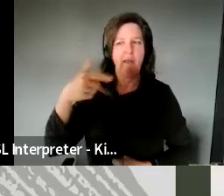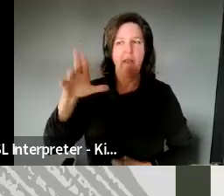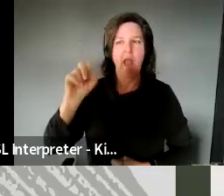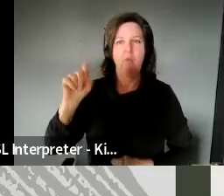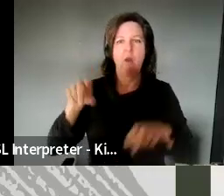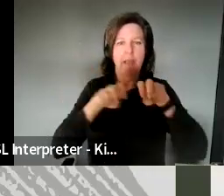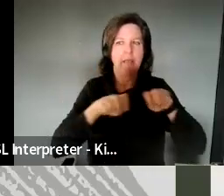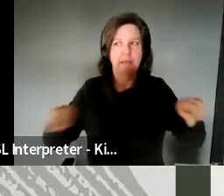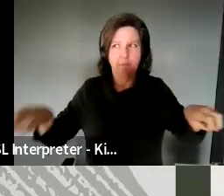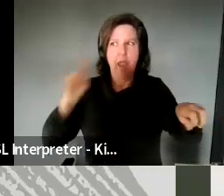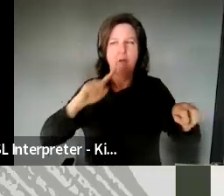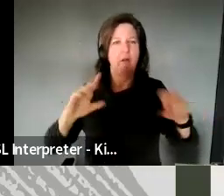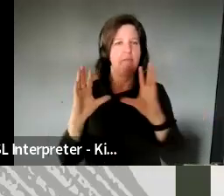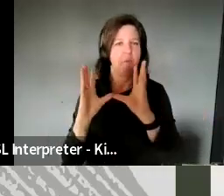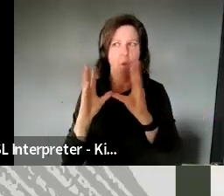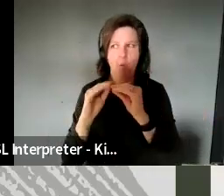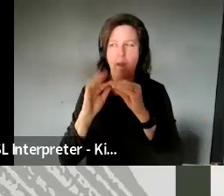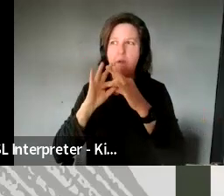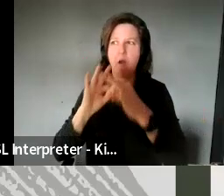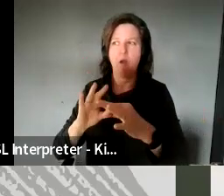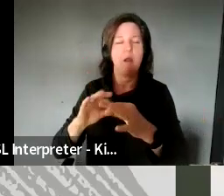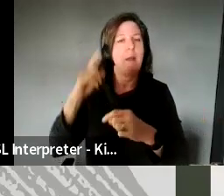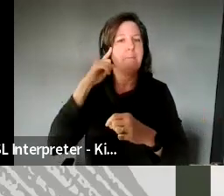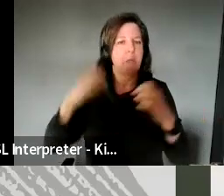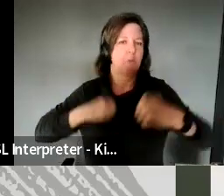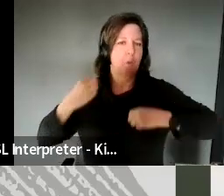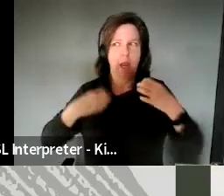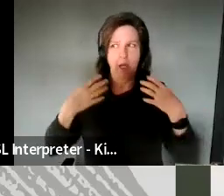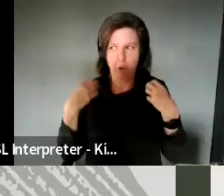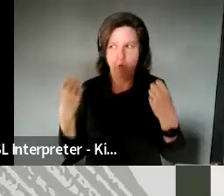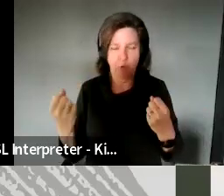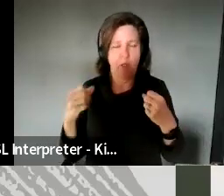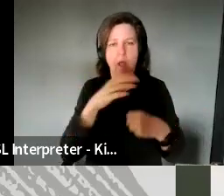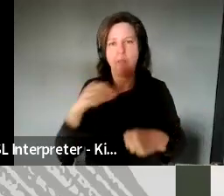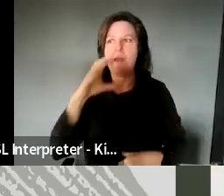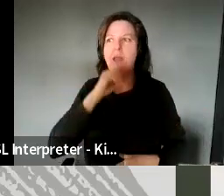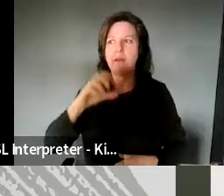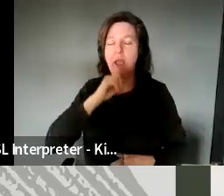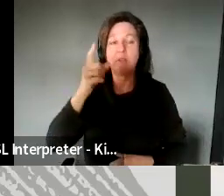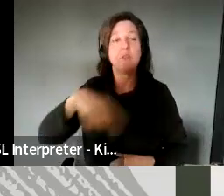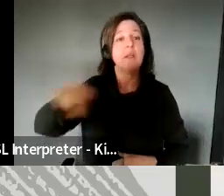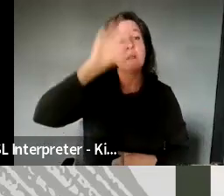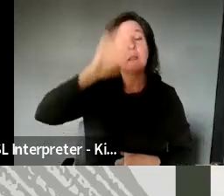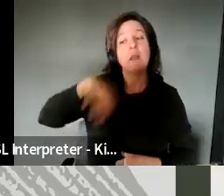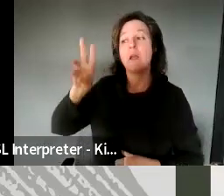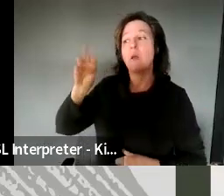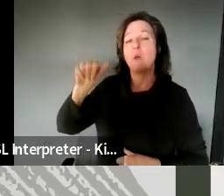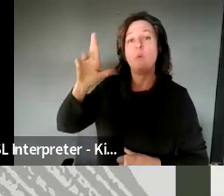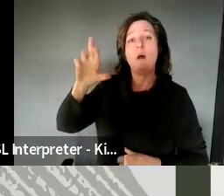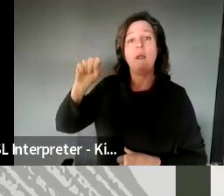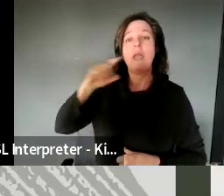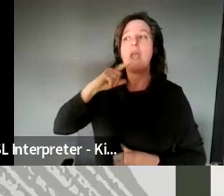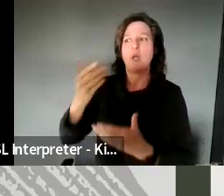while aging. For those of you who aren't familiar, WalkCares is the state's new long-term care insurance program